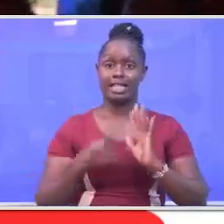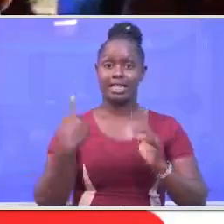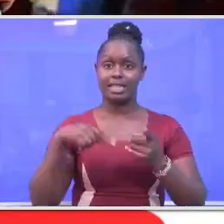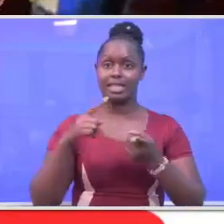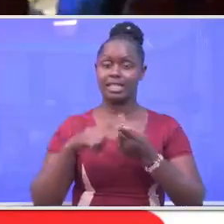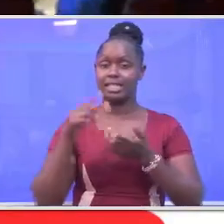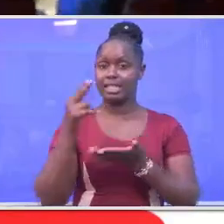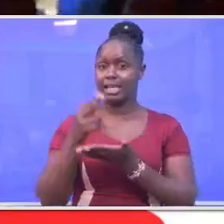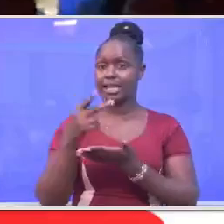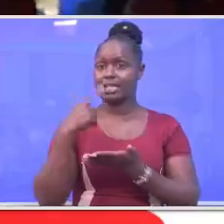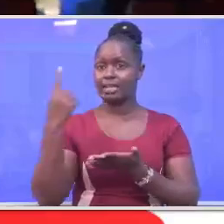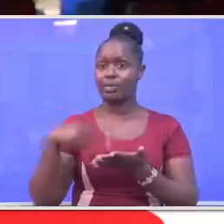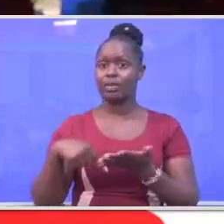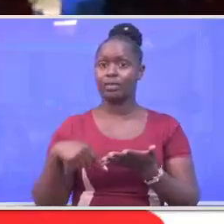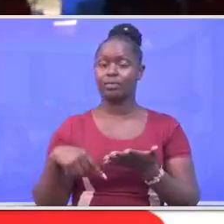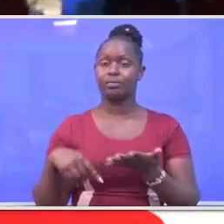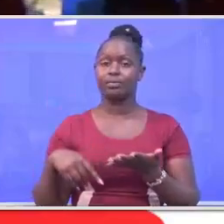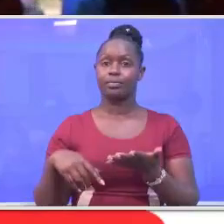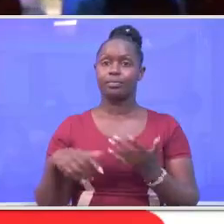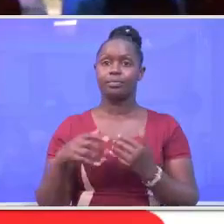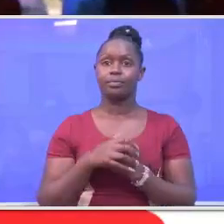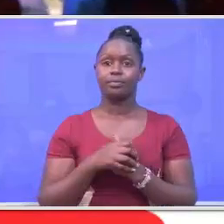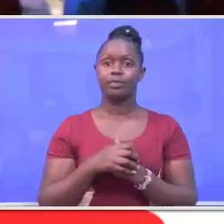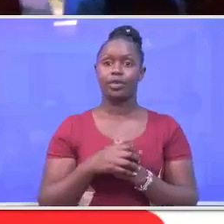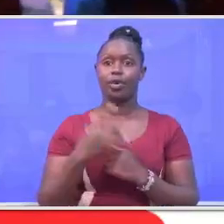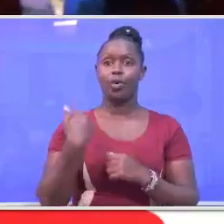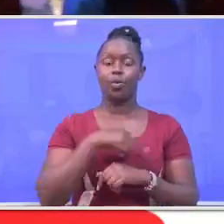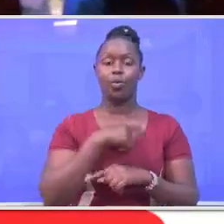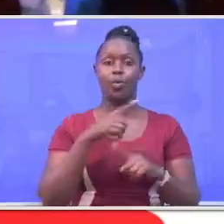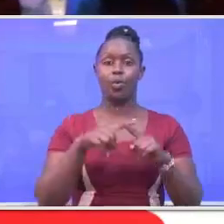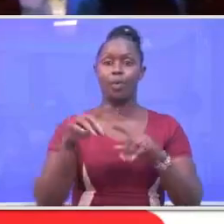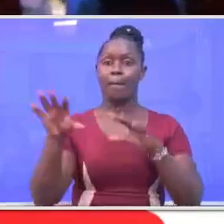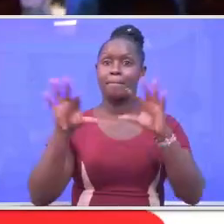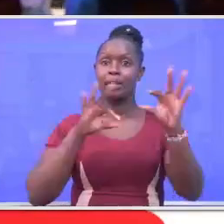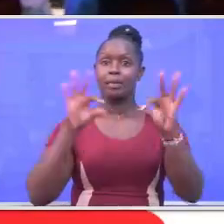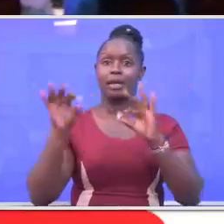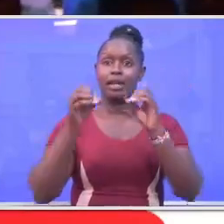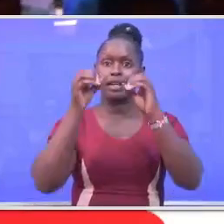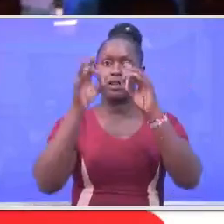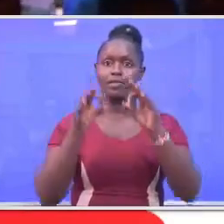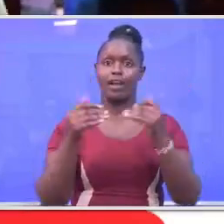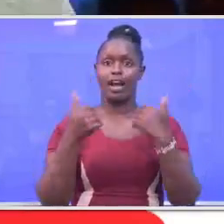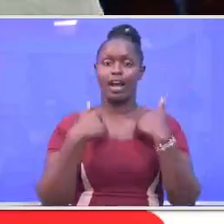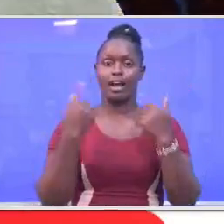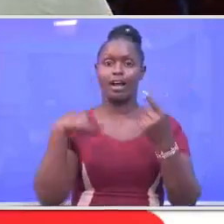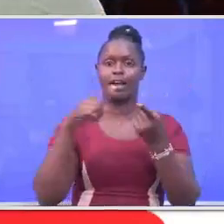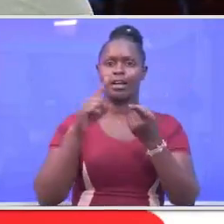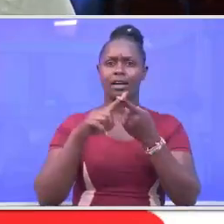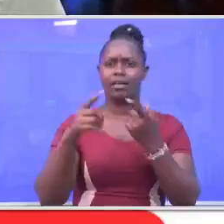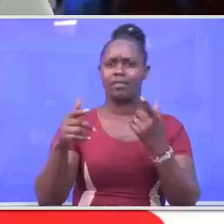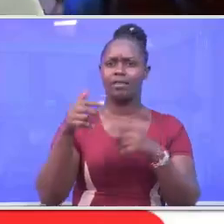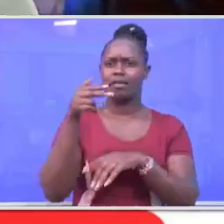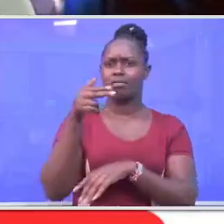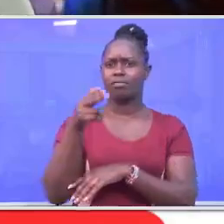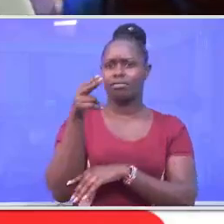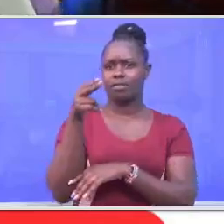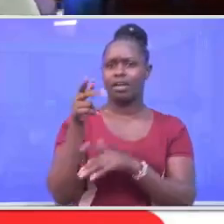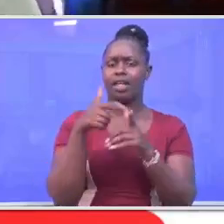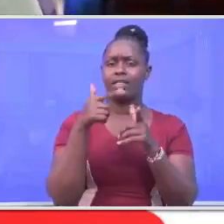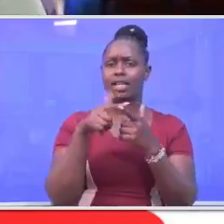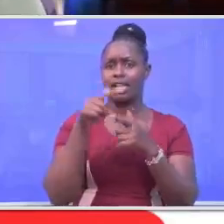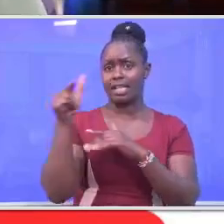Yeah, we are going to do a major disarmament. Tutaokota silaha. Kama uko na bunduki, ile bunduki